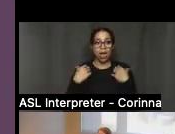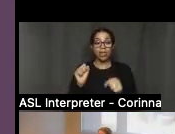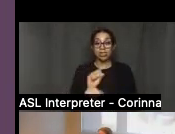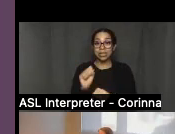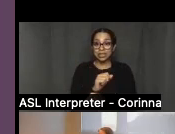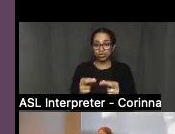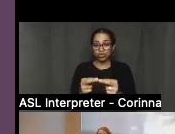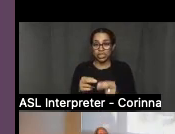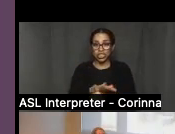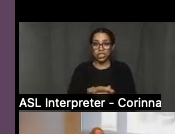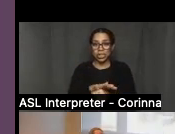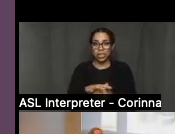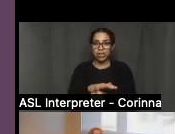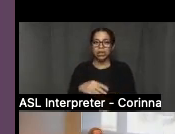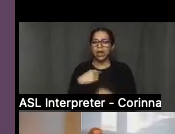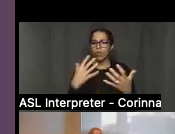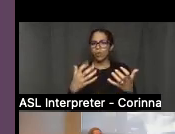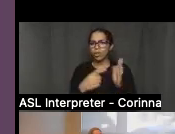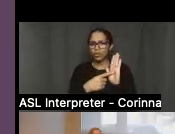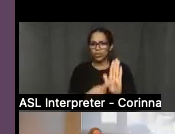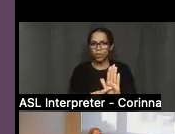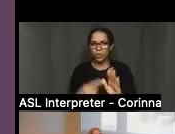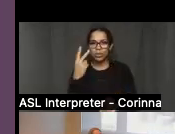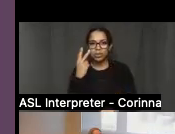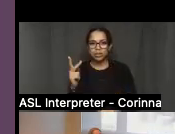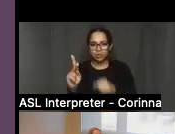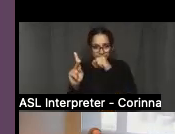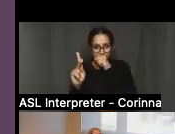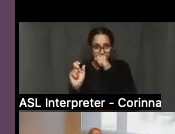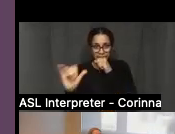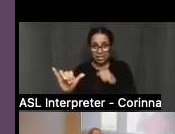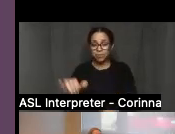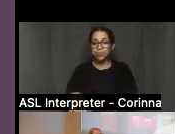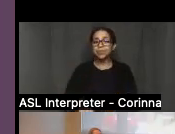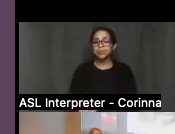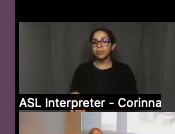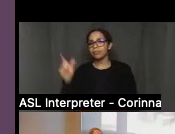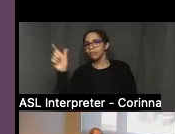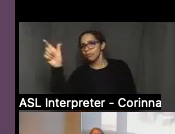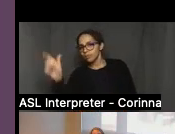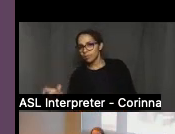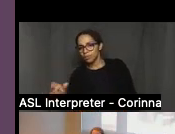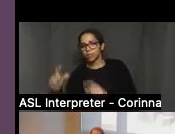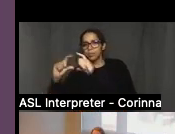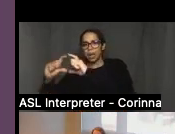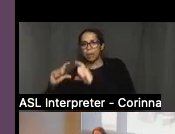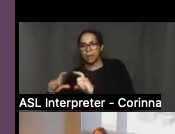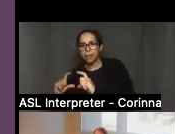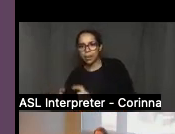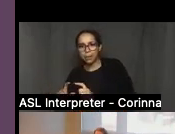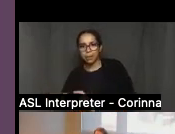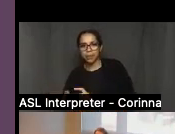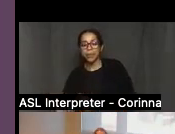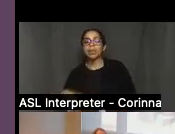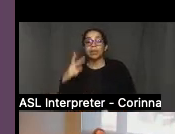map primarily by pointing you to the key. So up here in our darker shade, you see that some of the lowest rates of